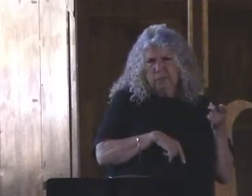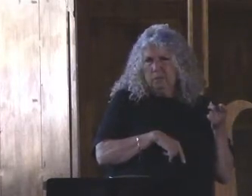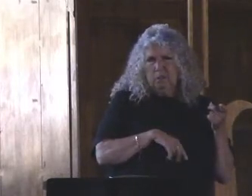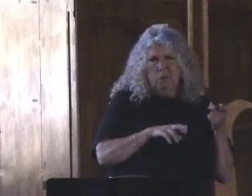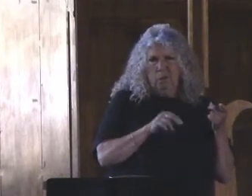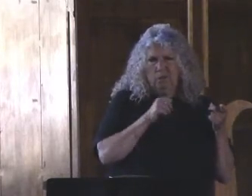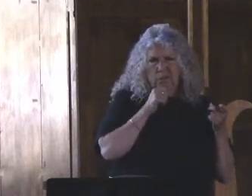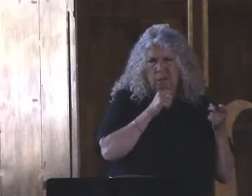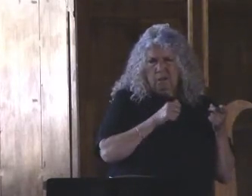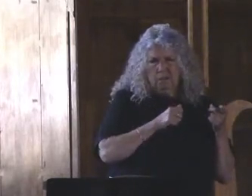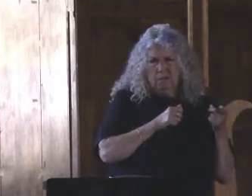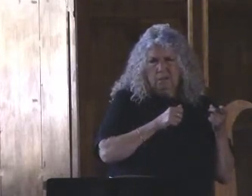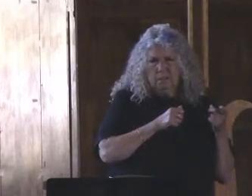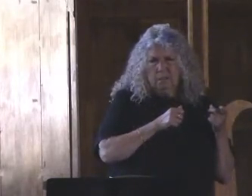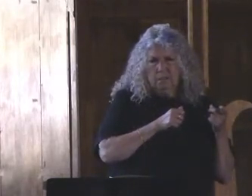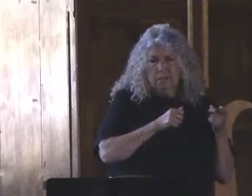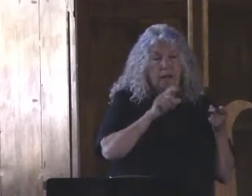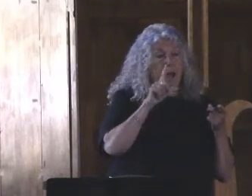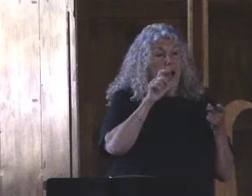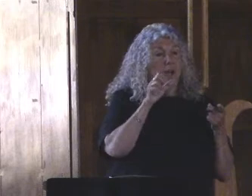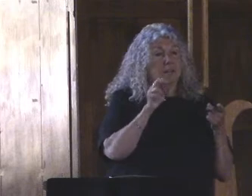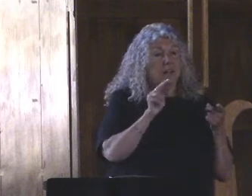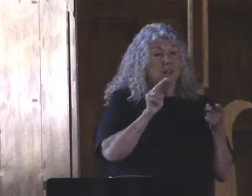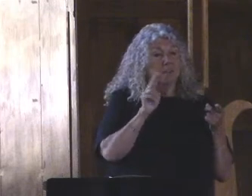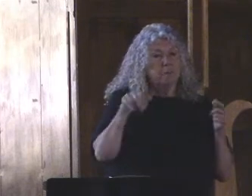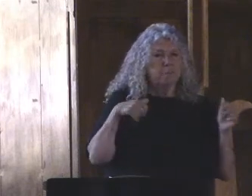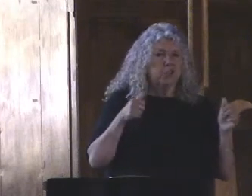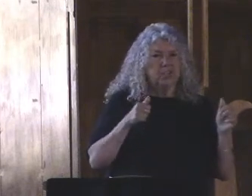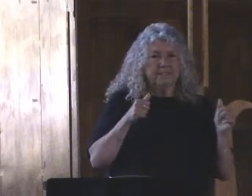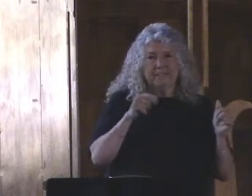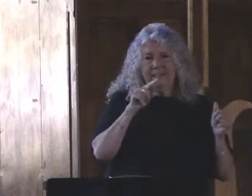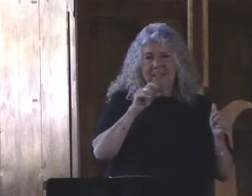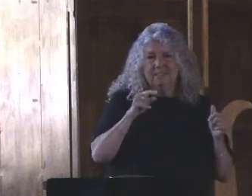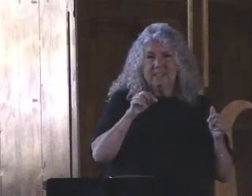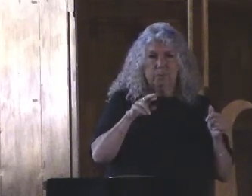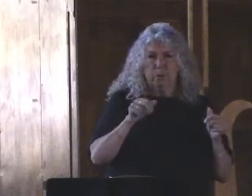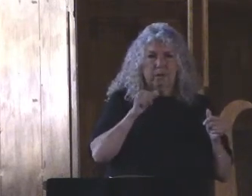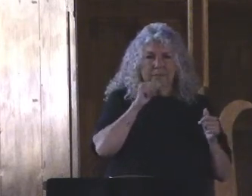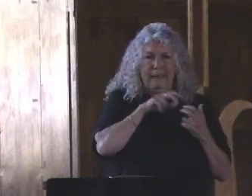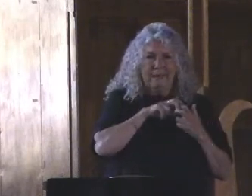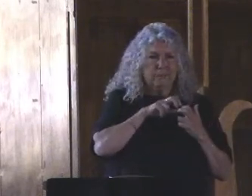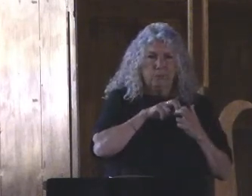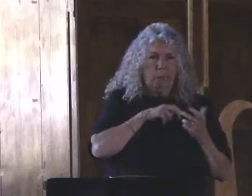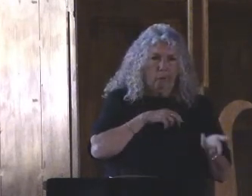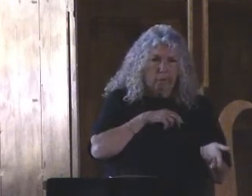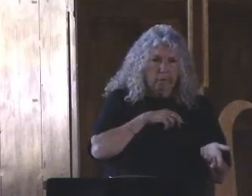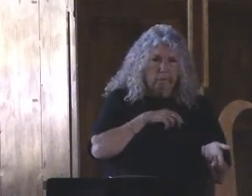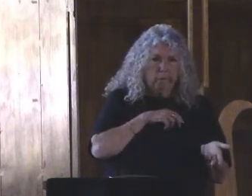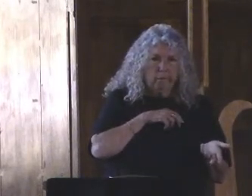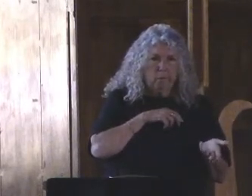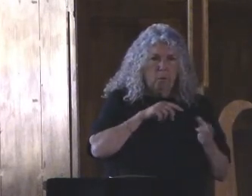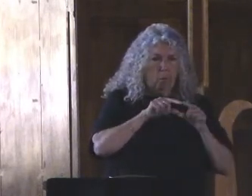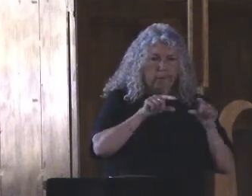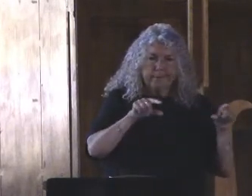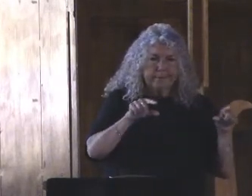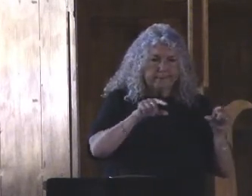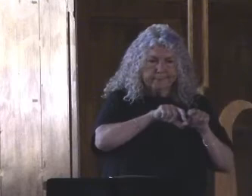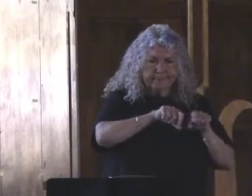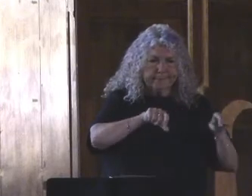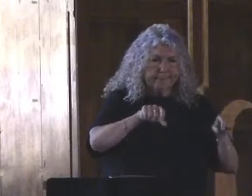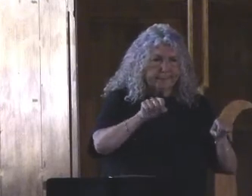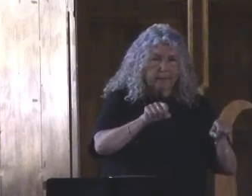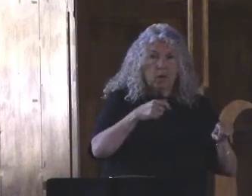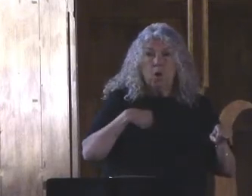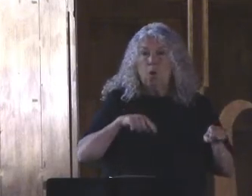or not? A lion might chase a zebra, it's not gonna chase a squirrel, it's certainly not gonna chase a stick.